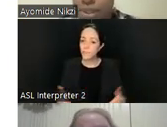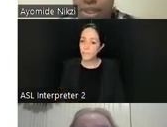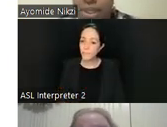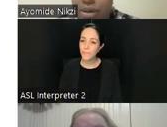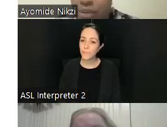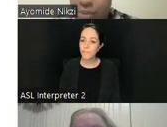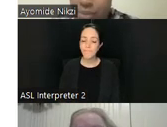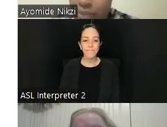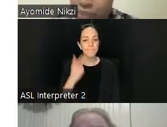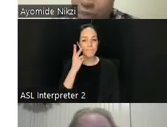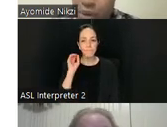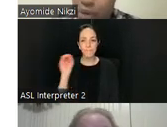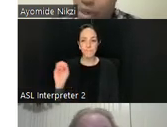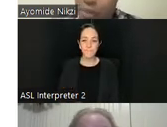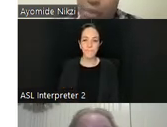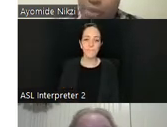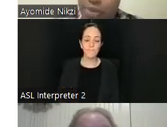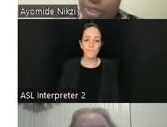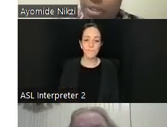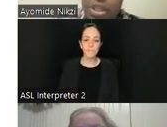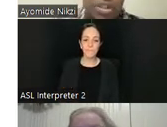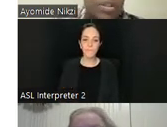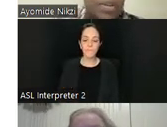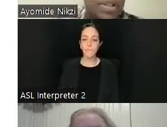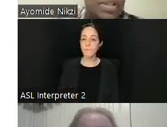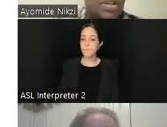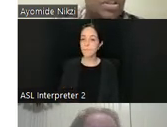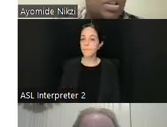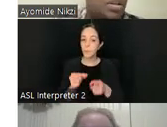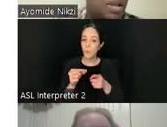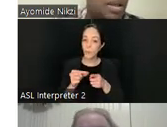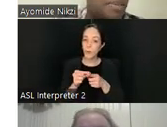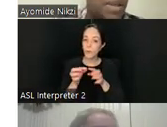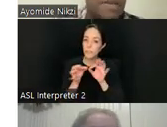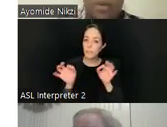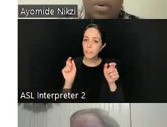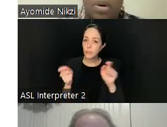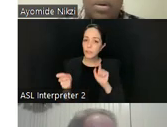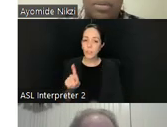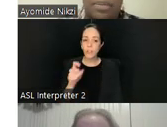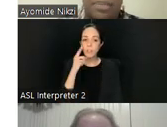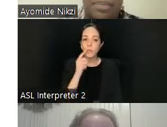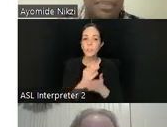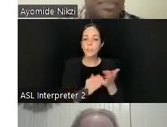I don't see any note. Are there any proposed text changes for this section B4?